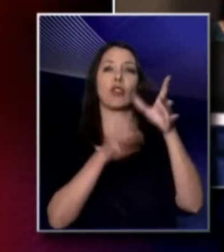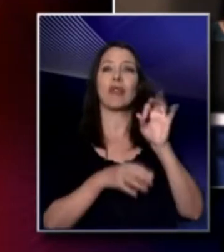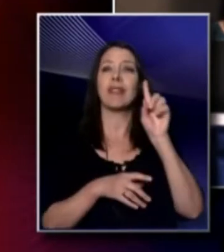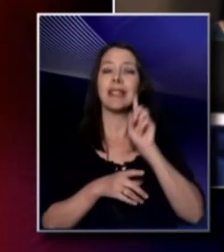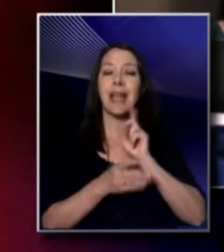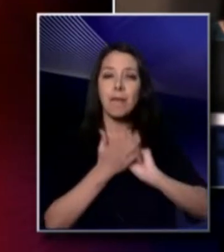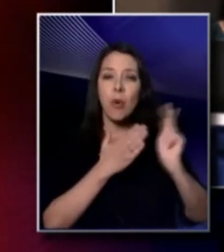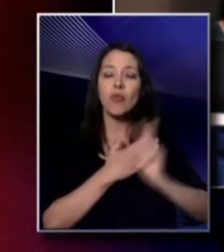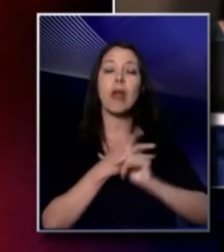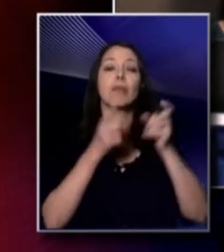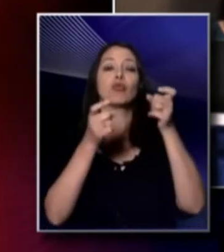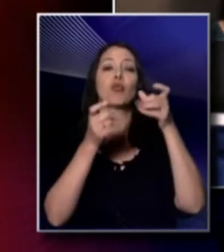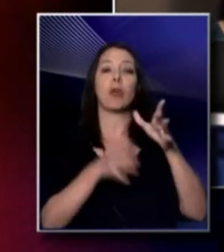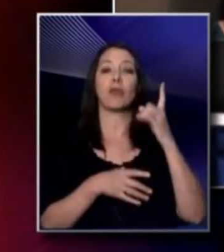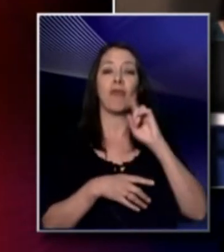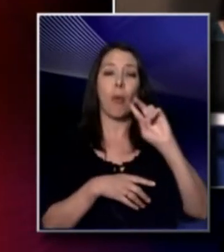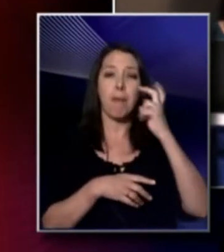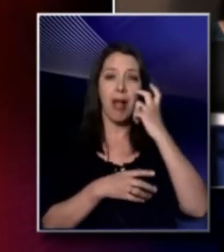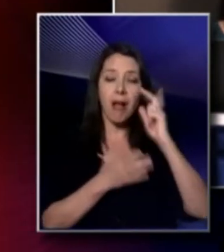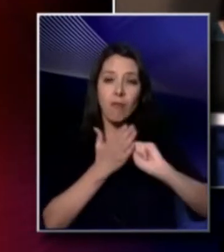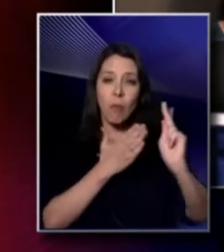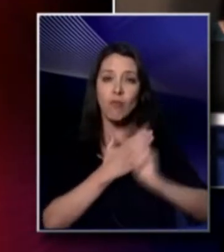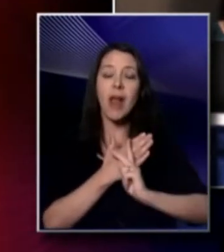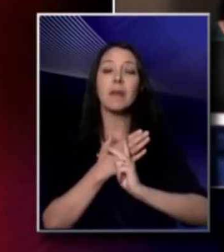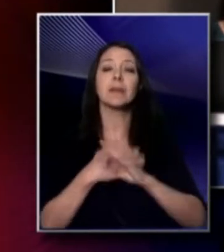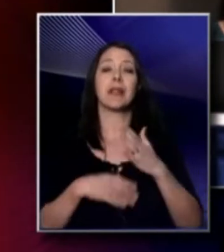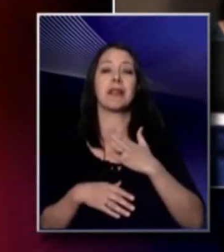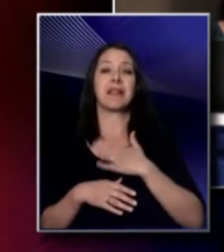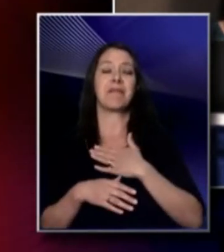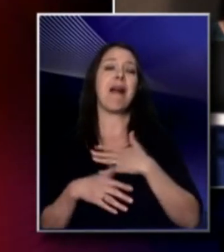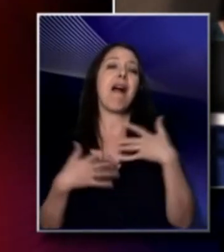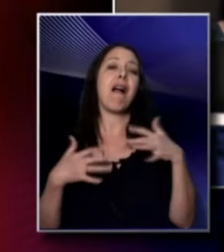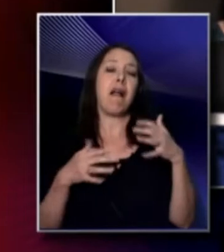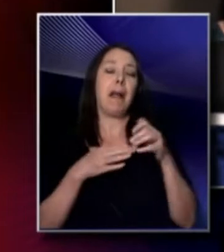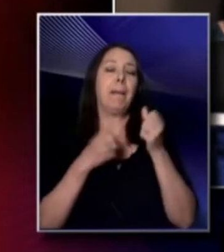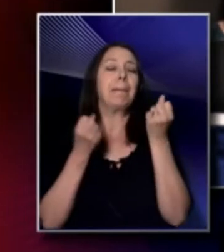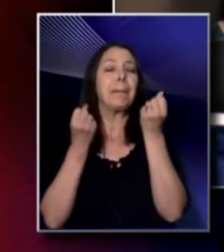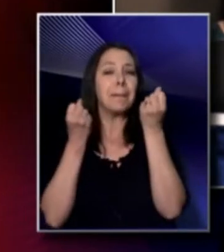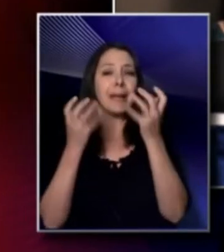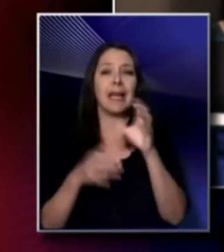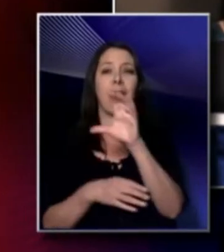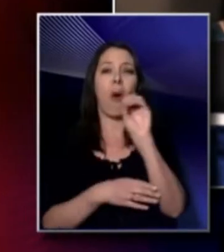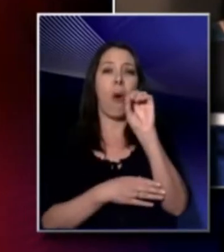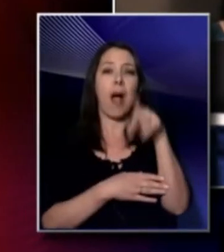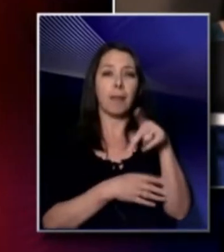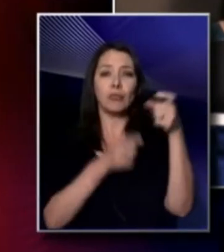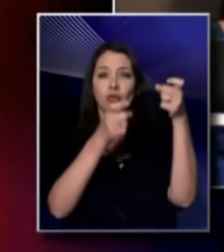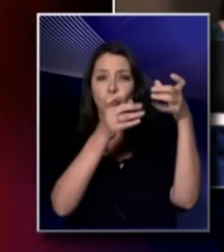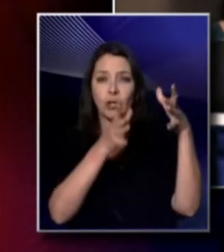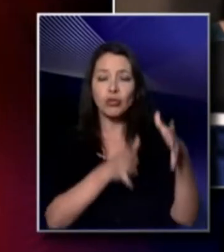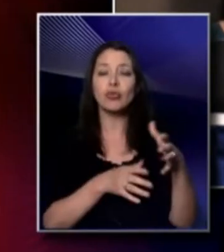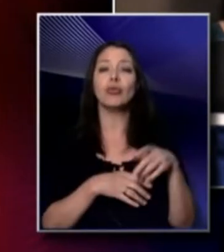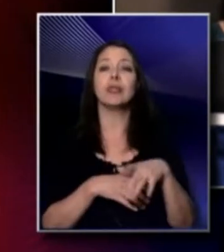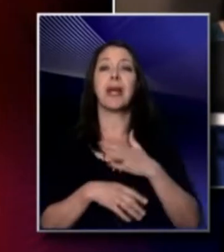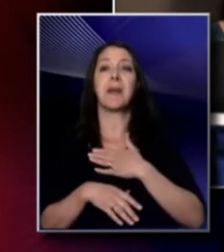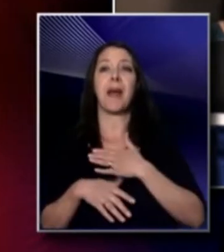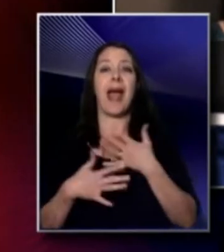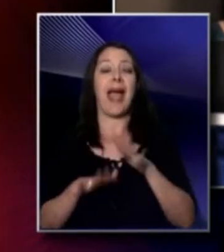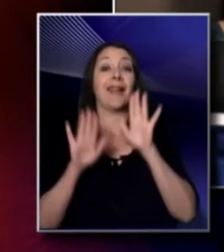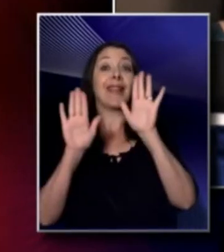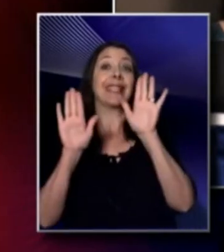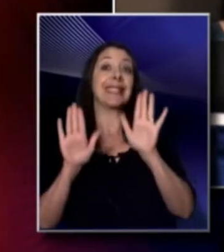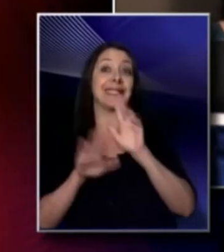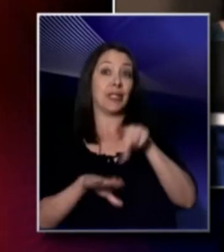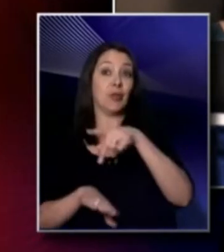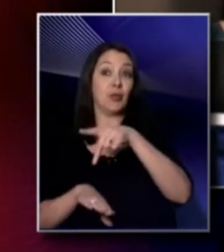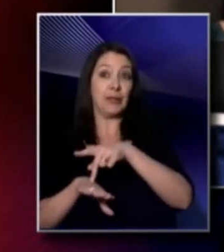Programs, Director of the Blind Programs, my many cooperative directors, as well as my fantastic